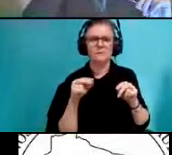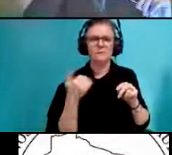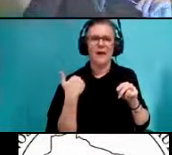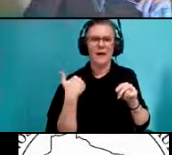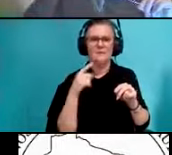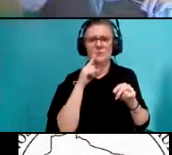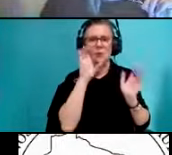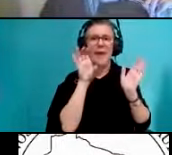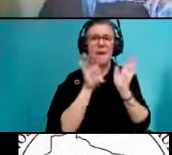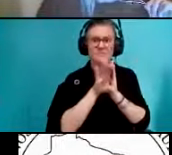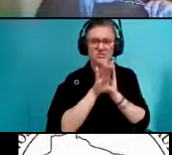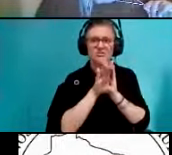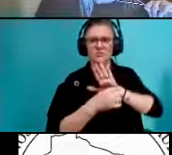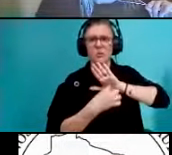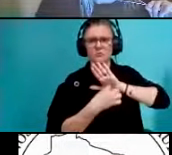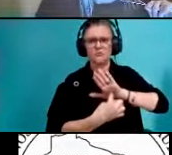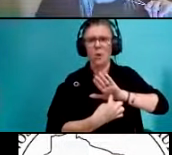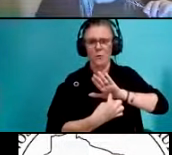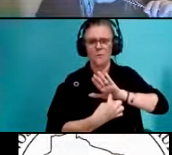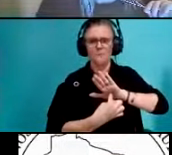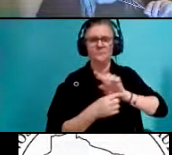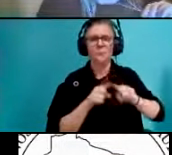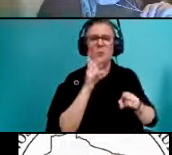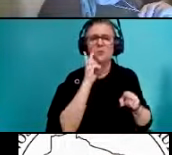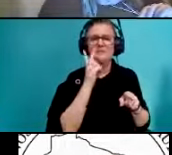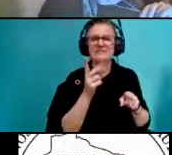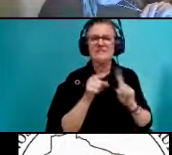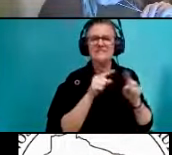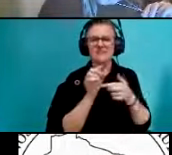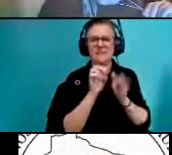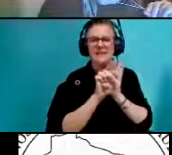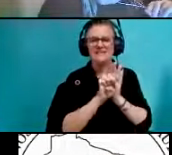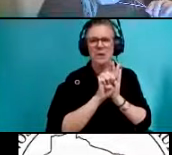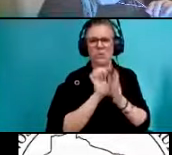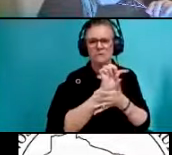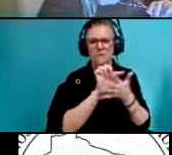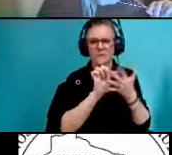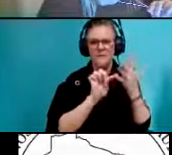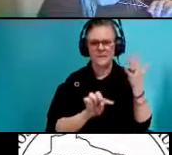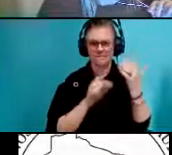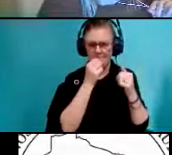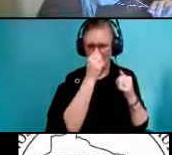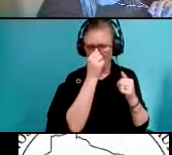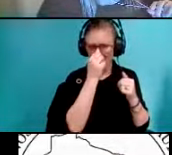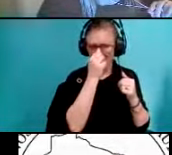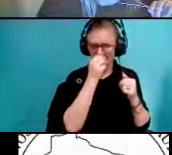actual images that will show, but you'll see these different examples in some of the cross sections. And then as